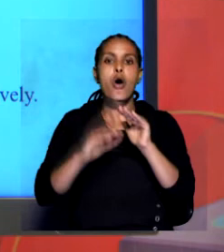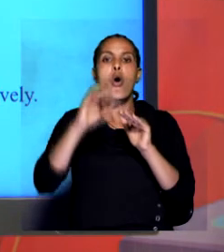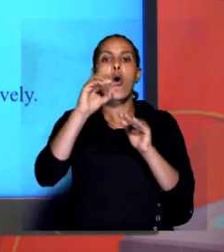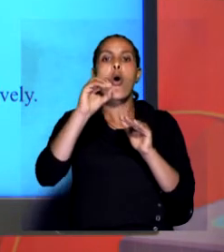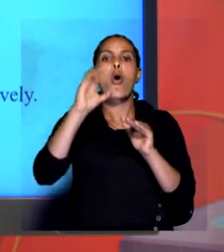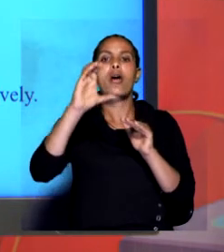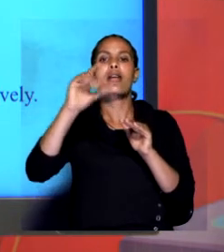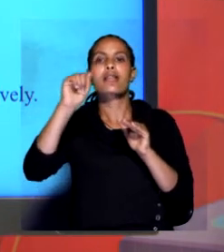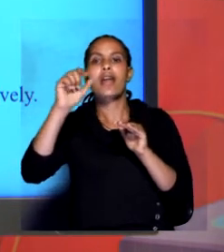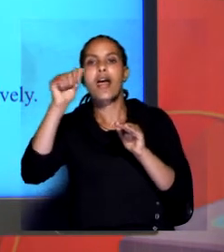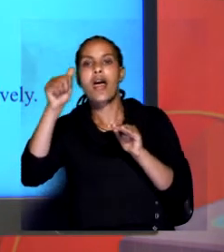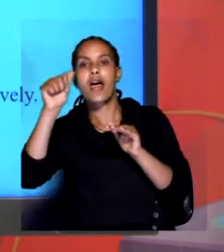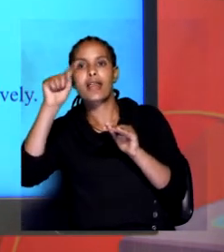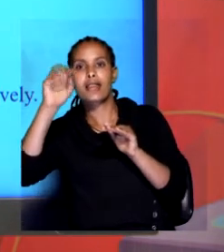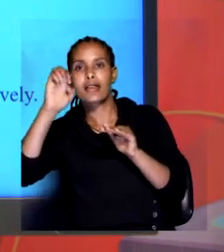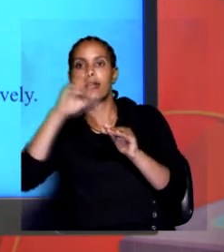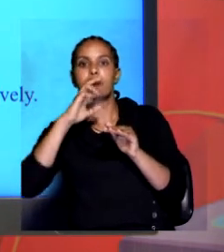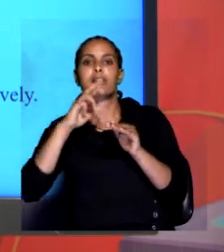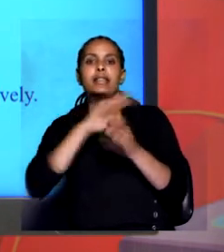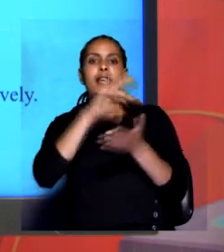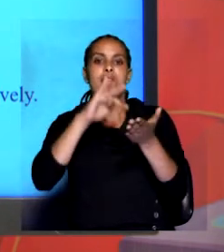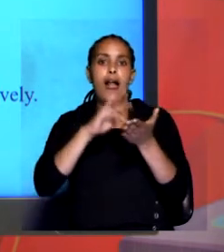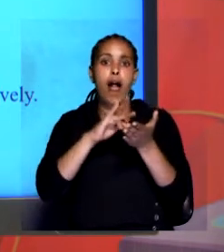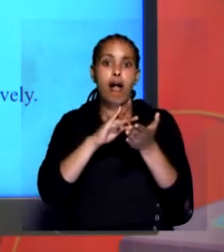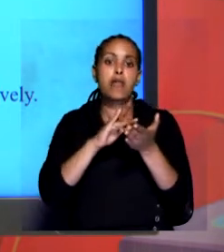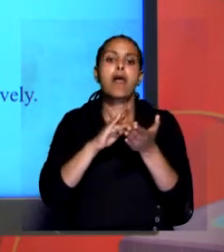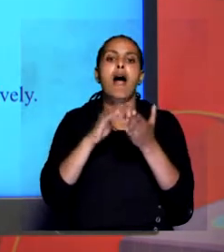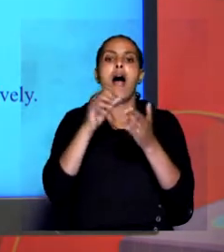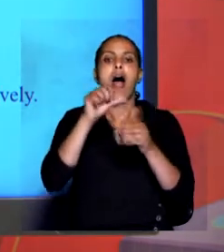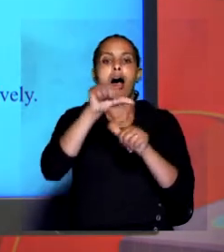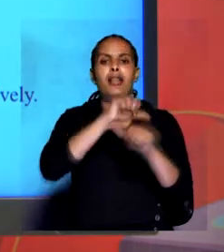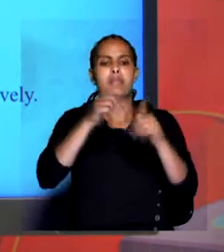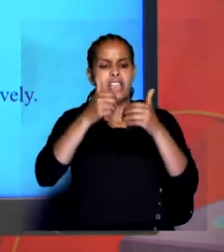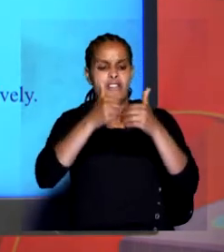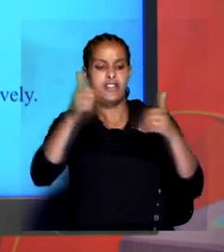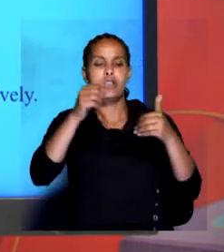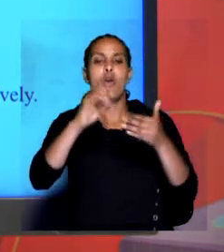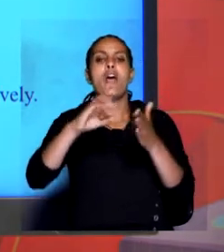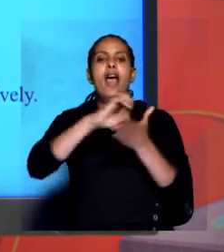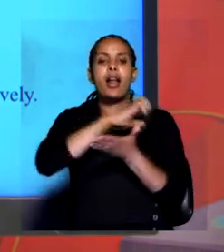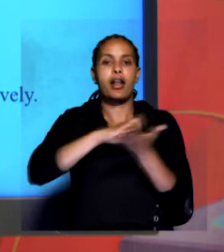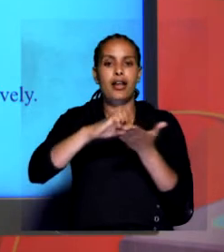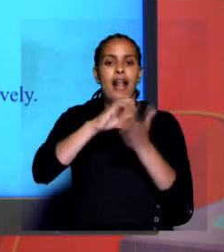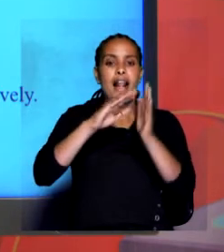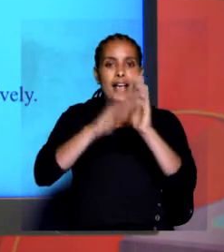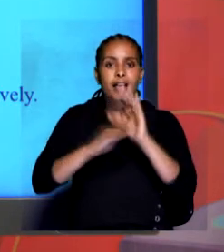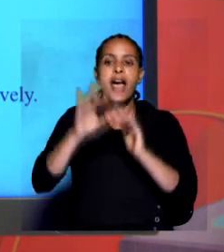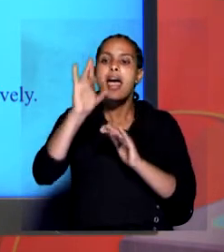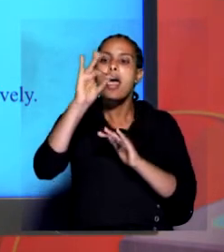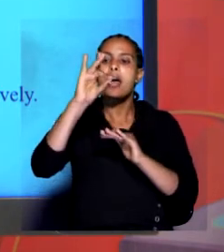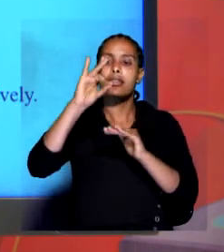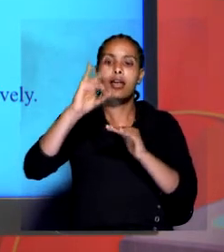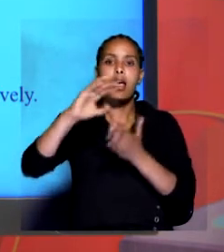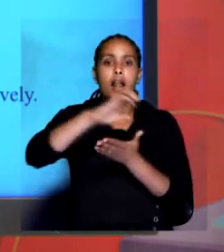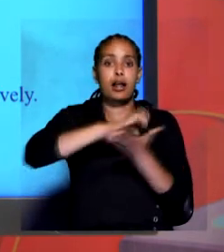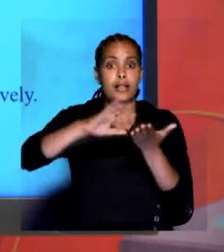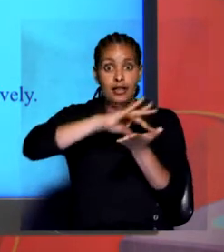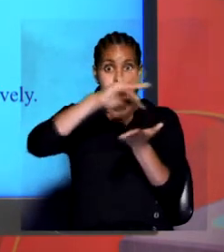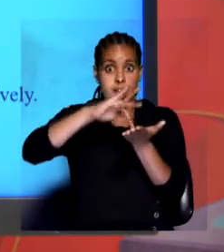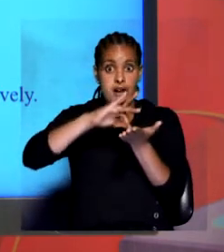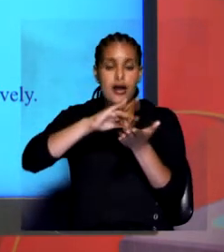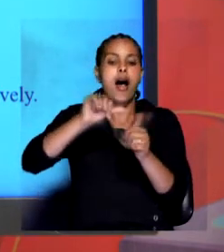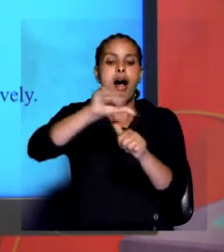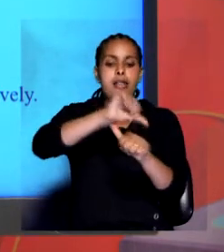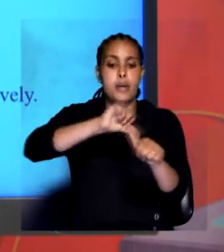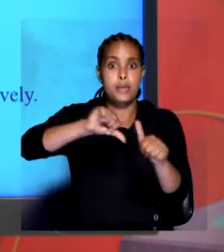less than octet. Central atom is deficient of electrons, less than 8 electrons on the central